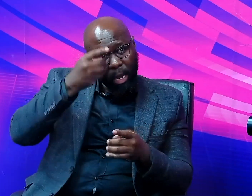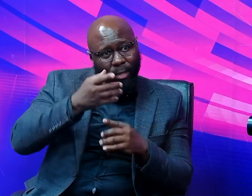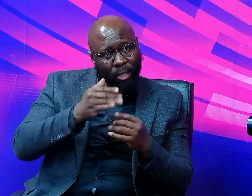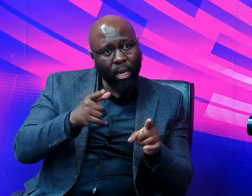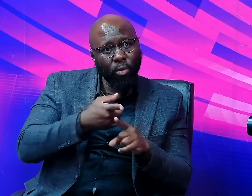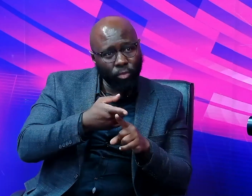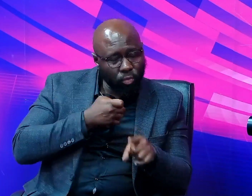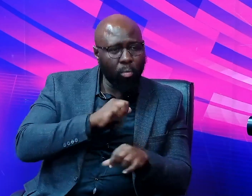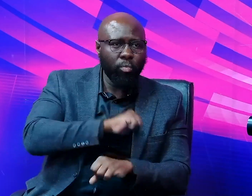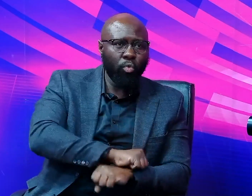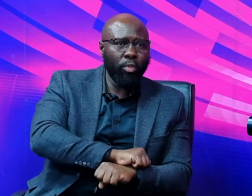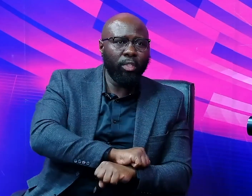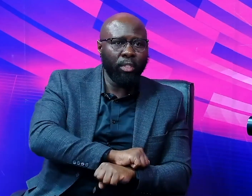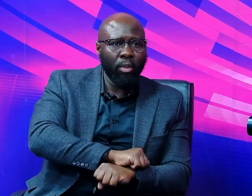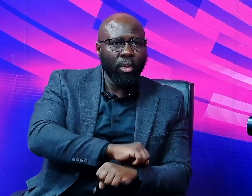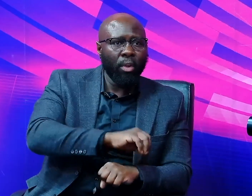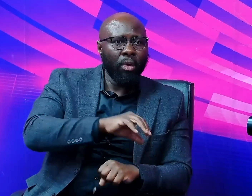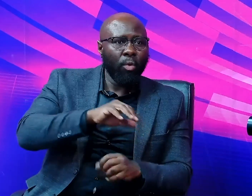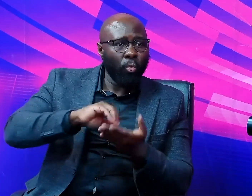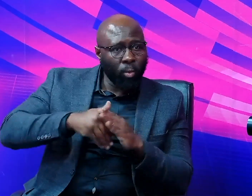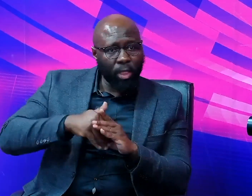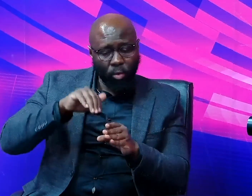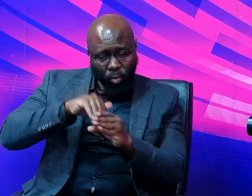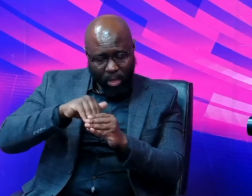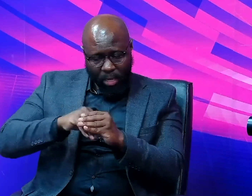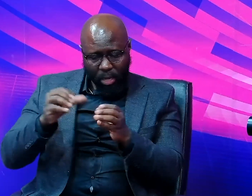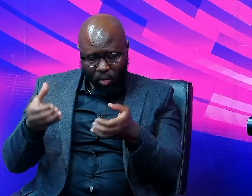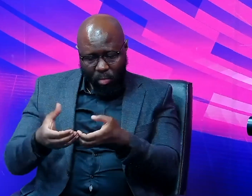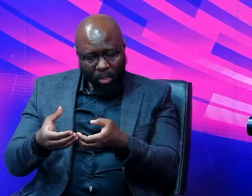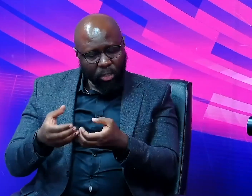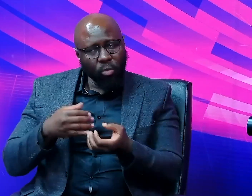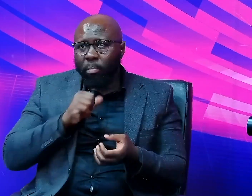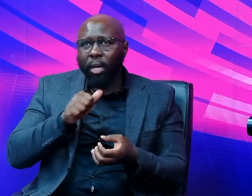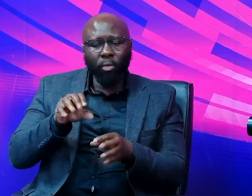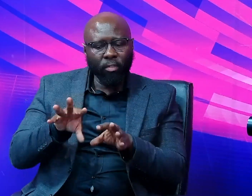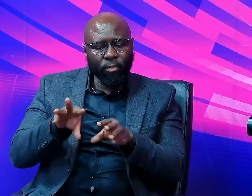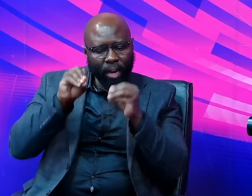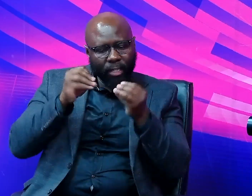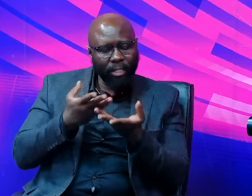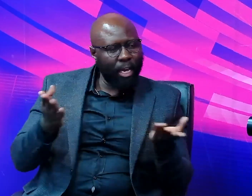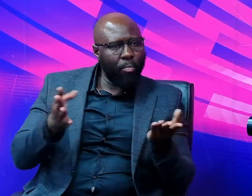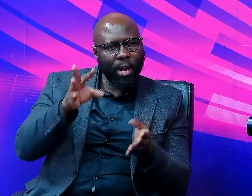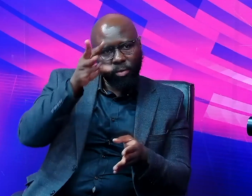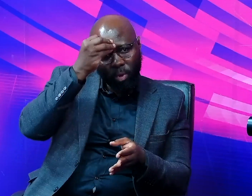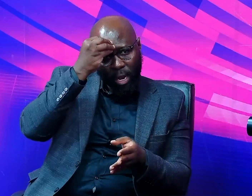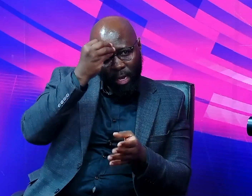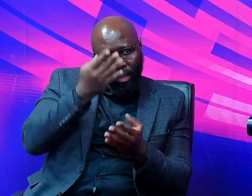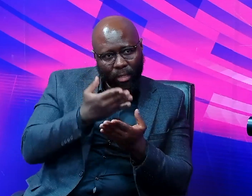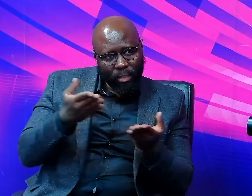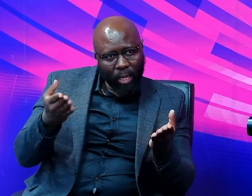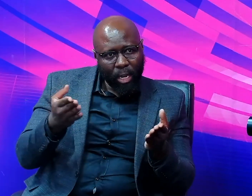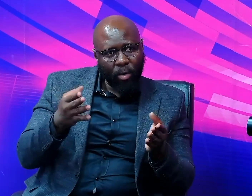many times you find these children will learn the language from the school. So because within the community, you might not